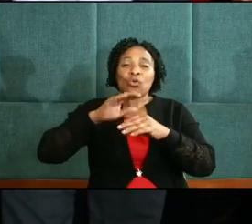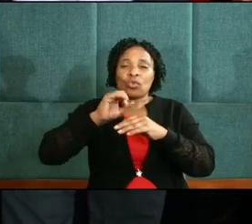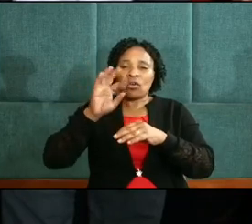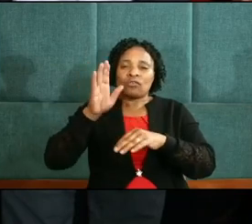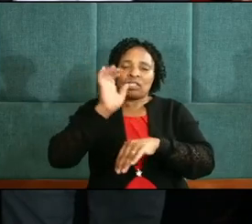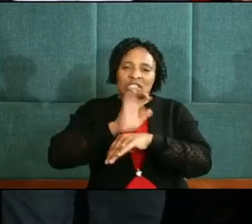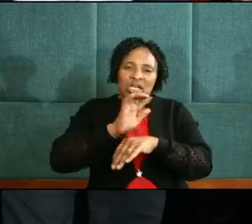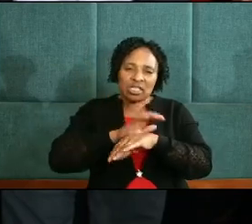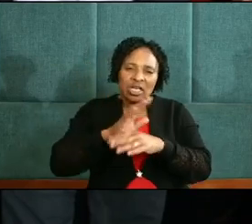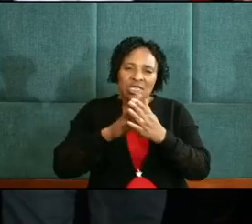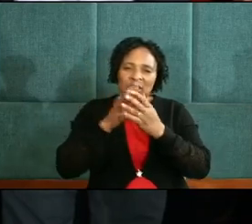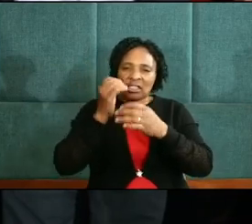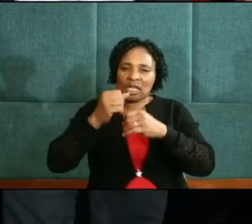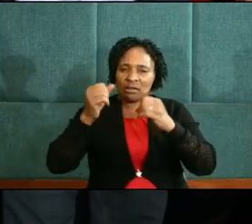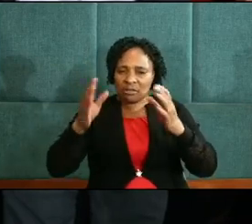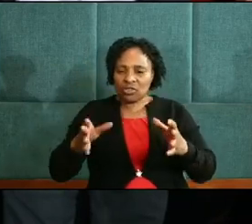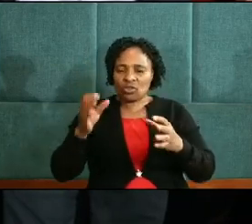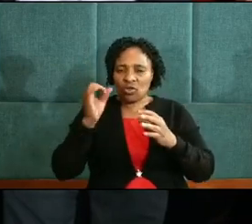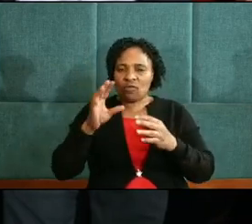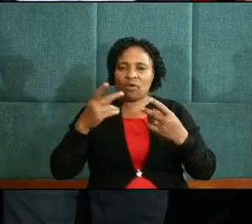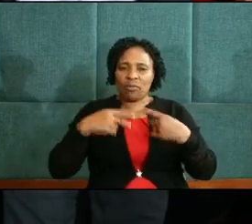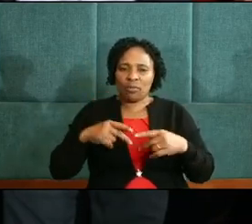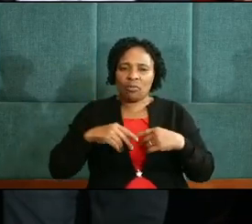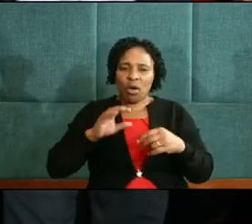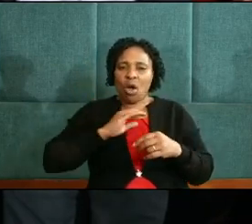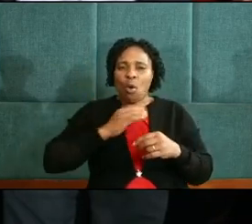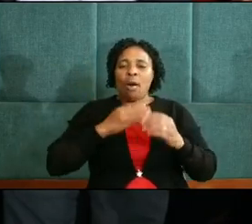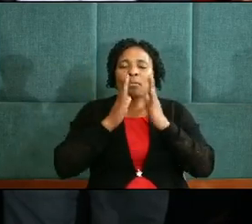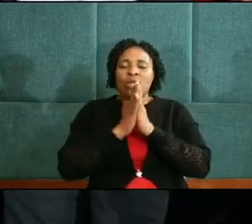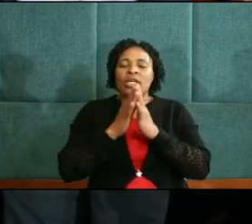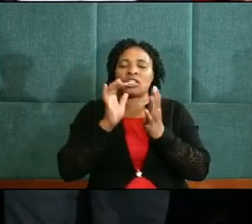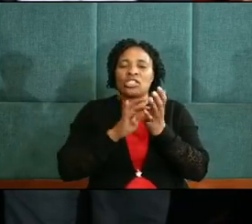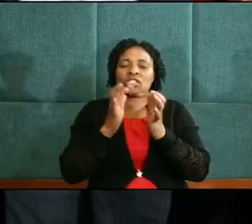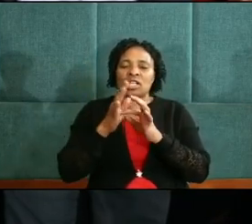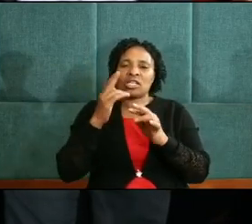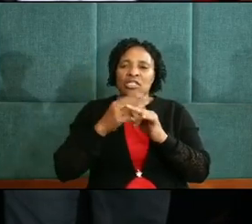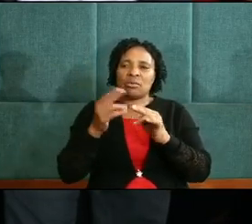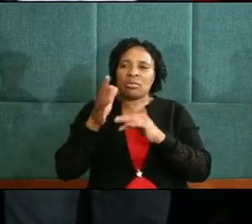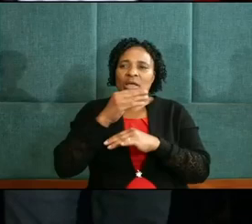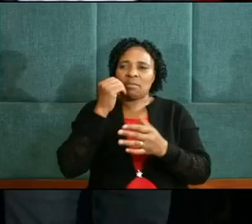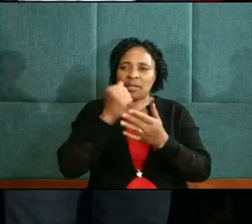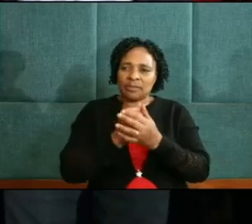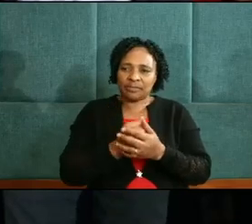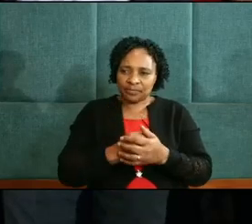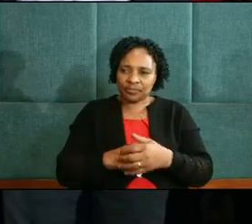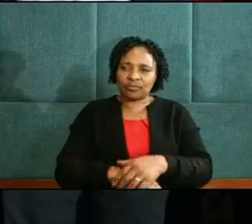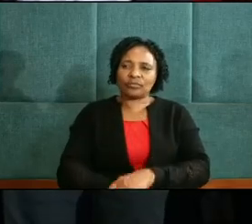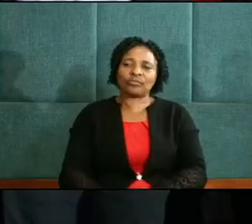church and the salvation of people is our prayer in Jesus' name. Amen.